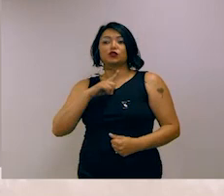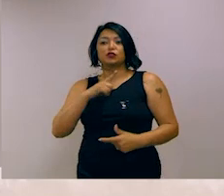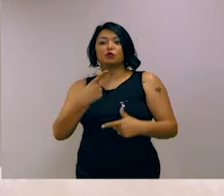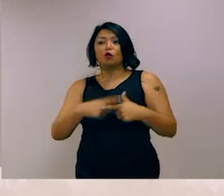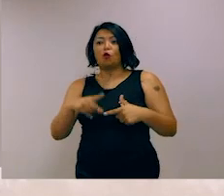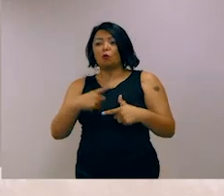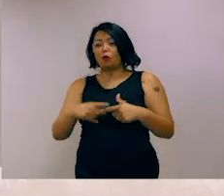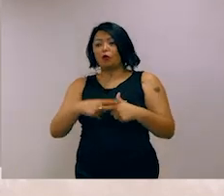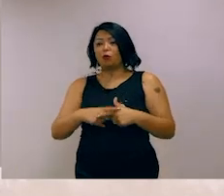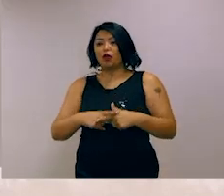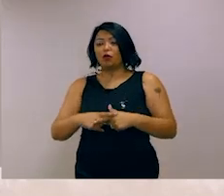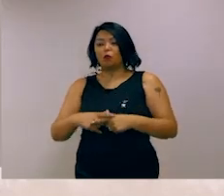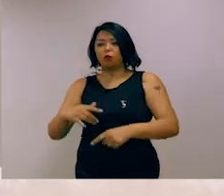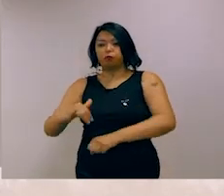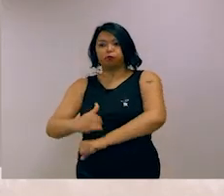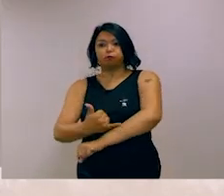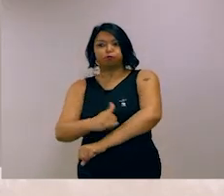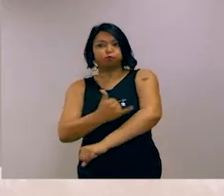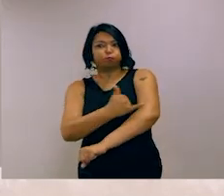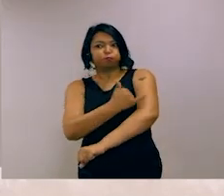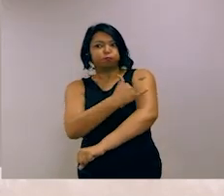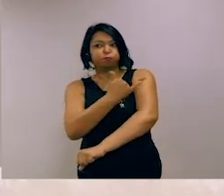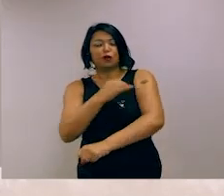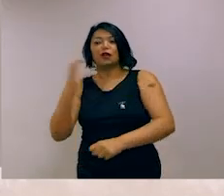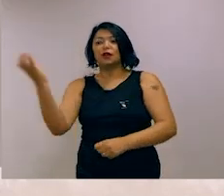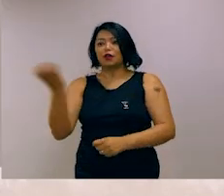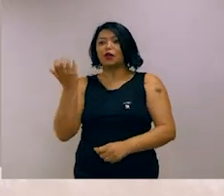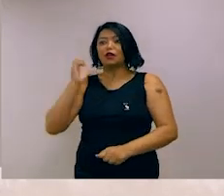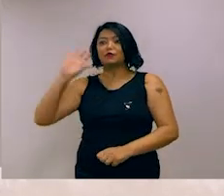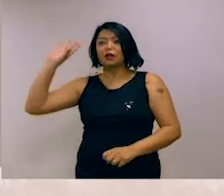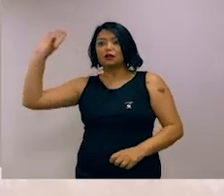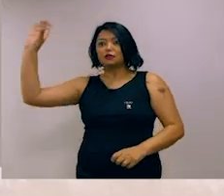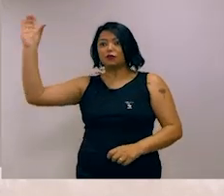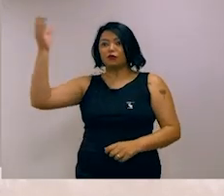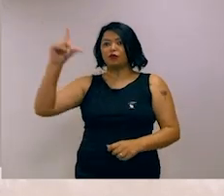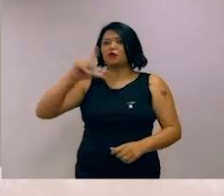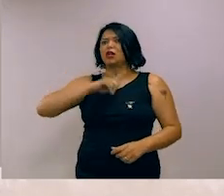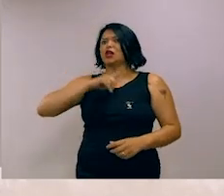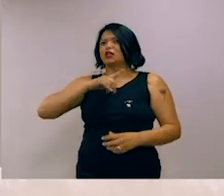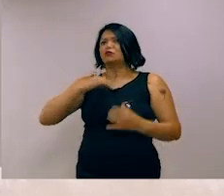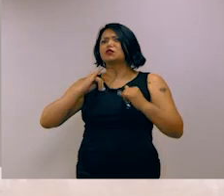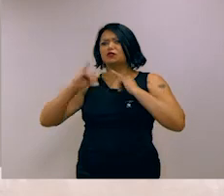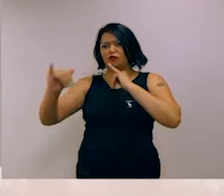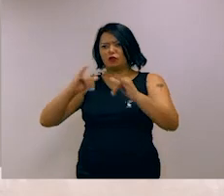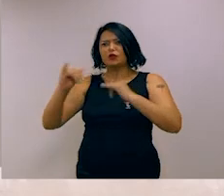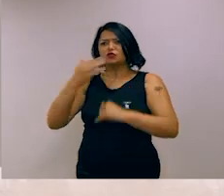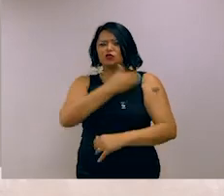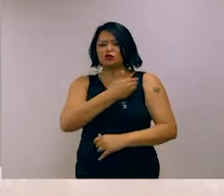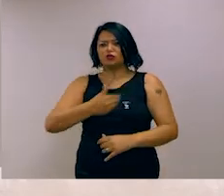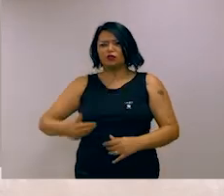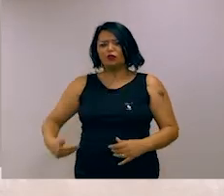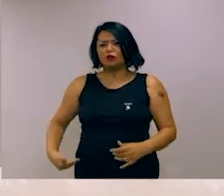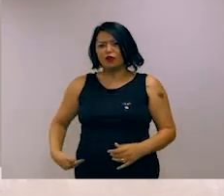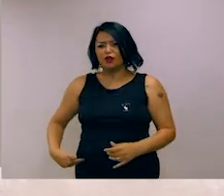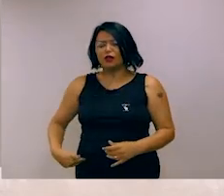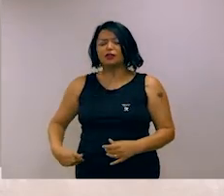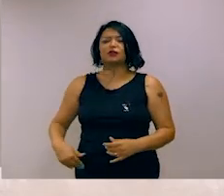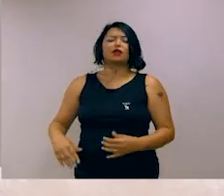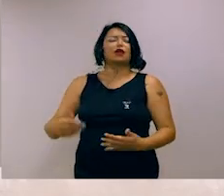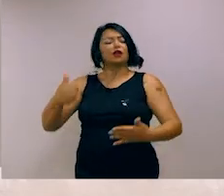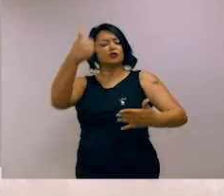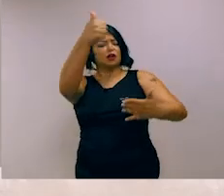tackle, and we have some data from the government. And let's say we analyze this data and we find